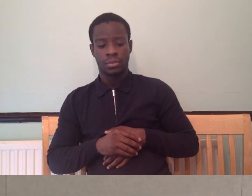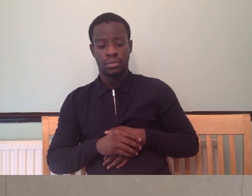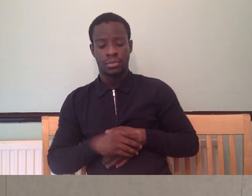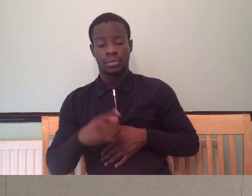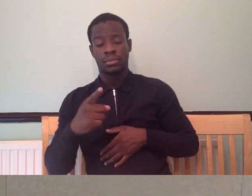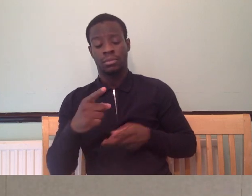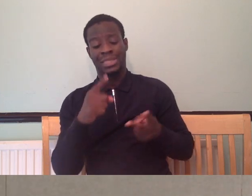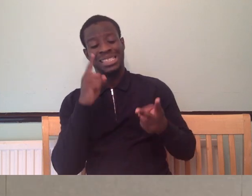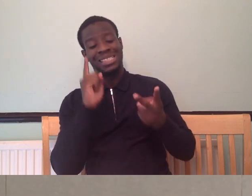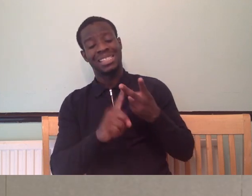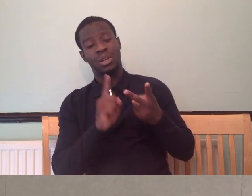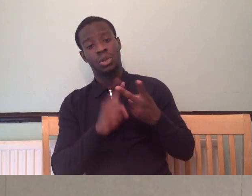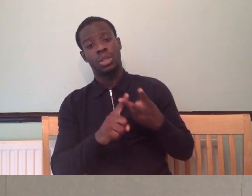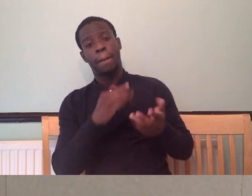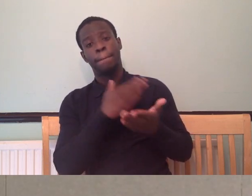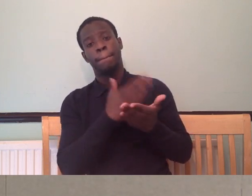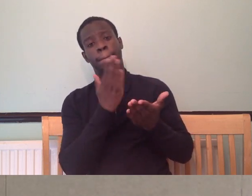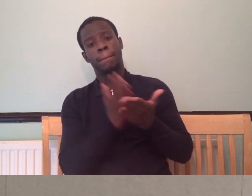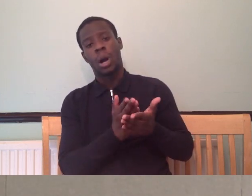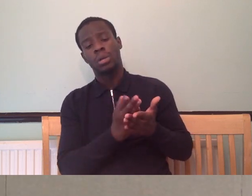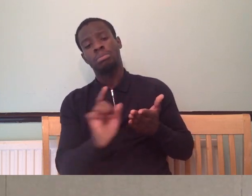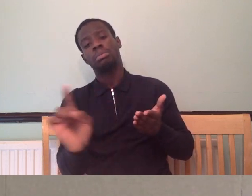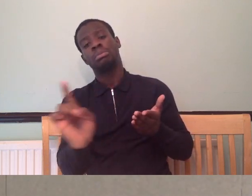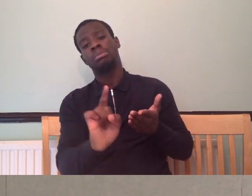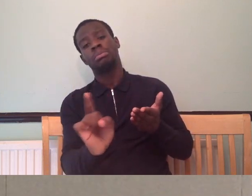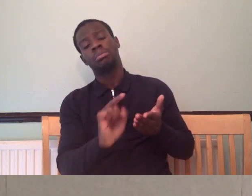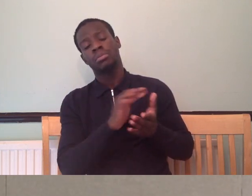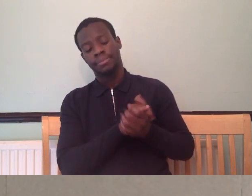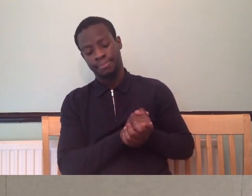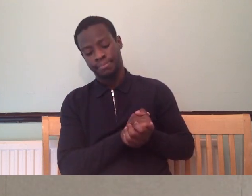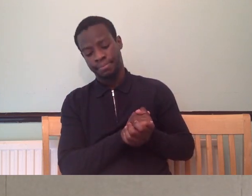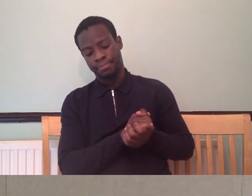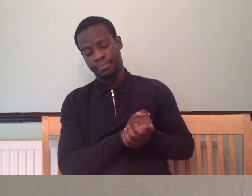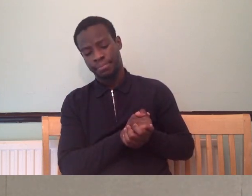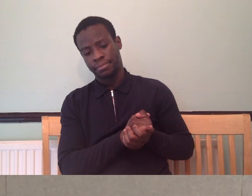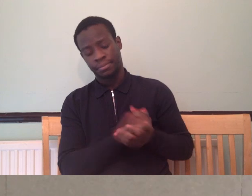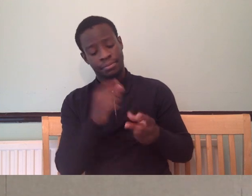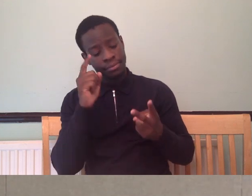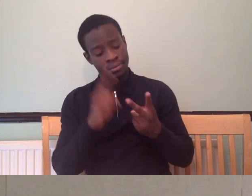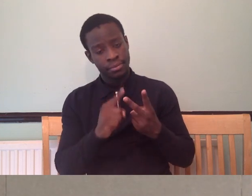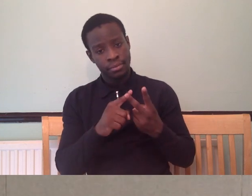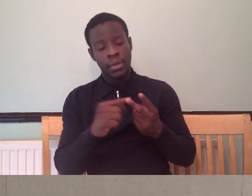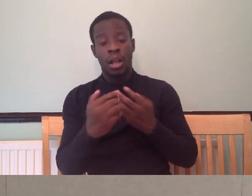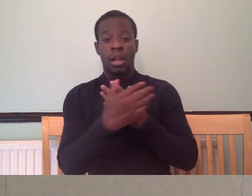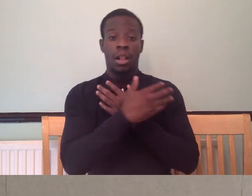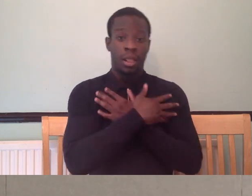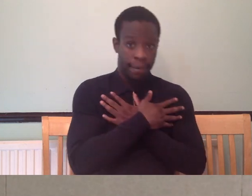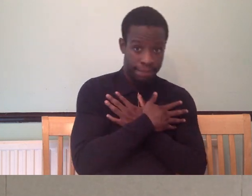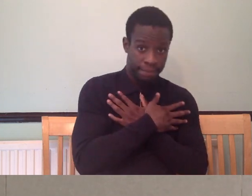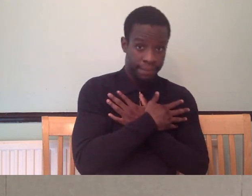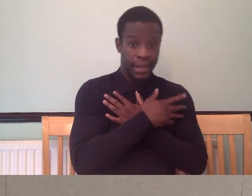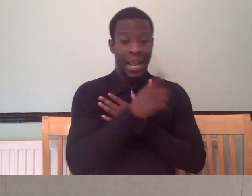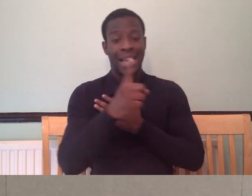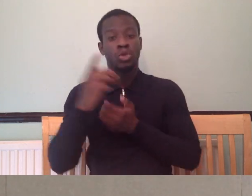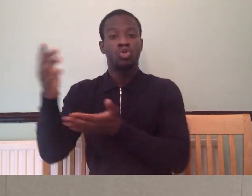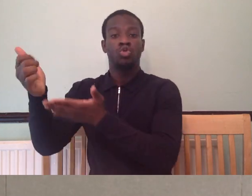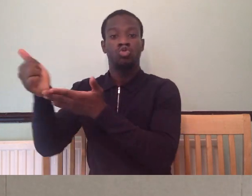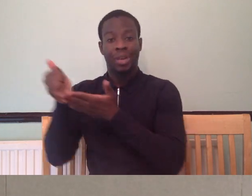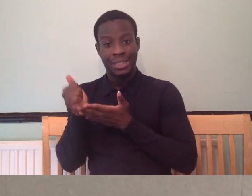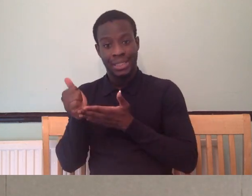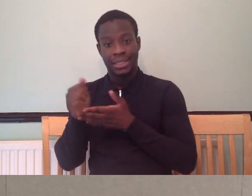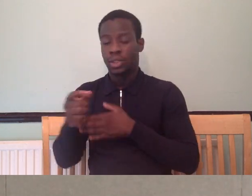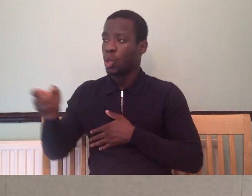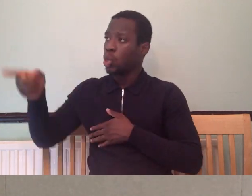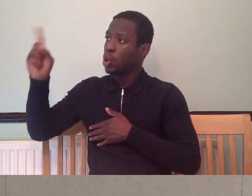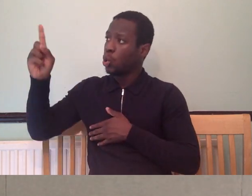The second aspect to this blessing speaks to us about love and about grace. The Lord